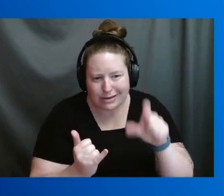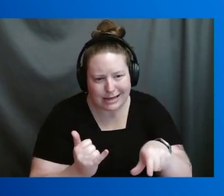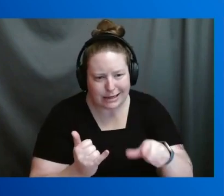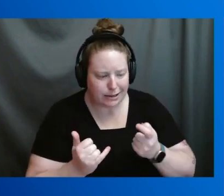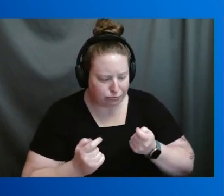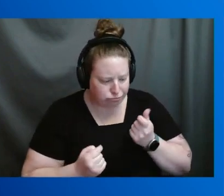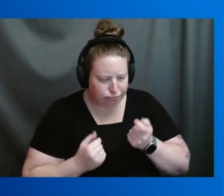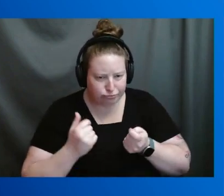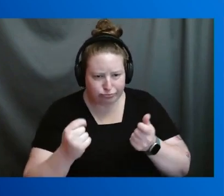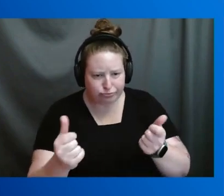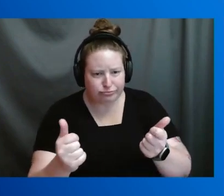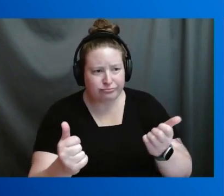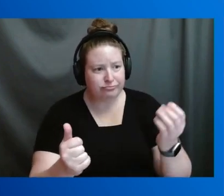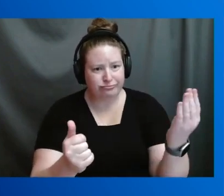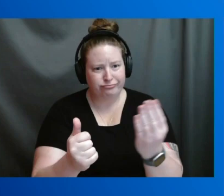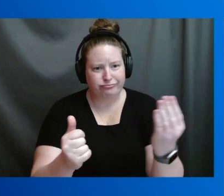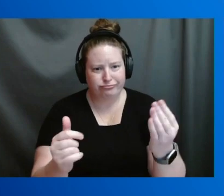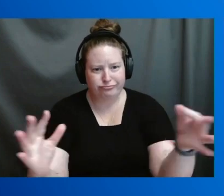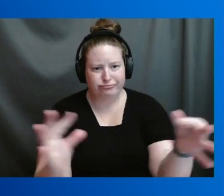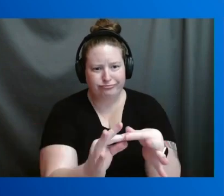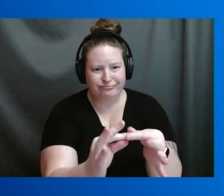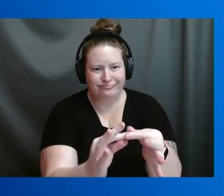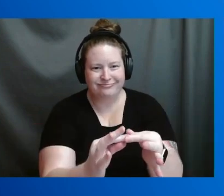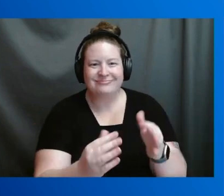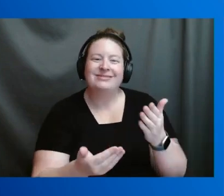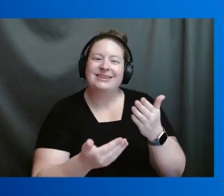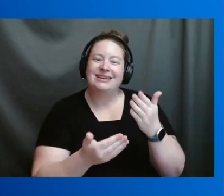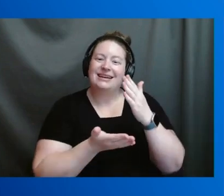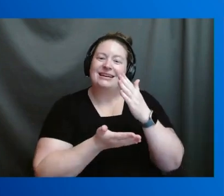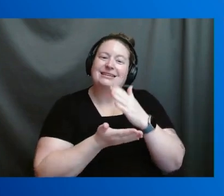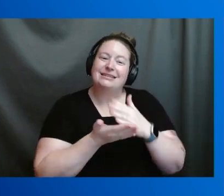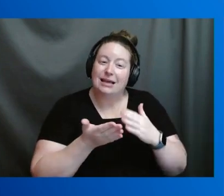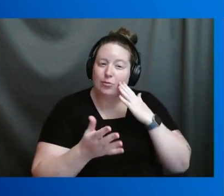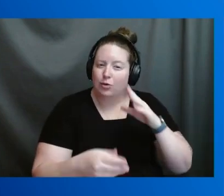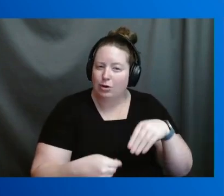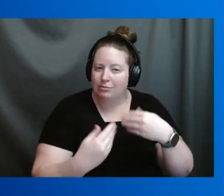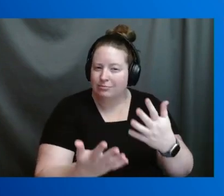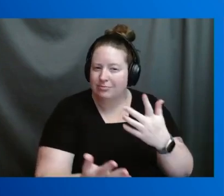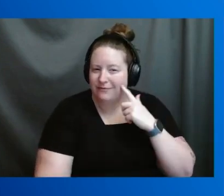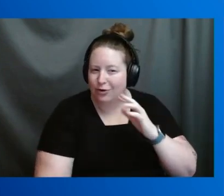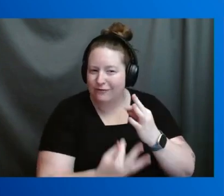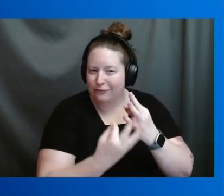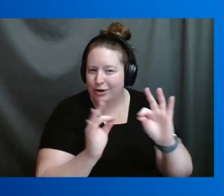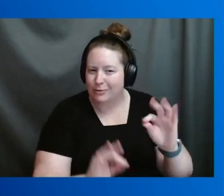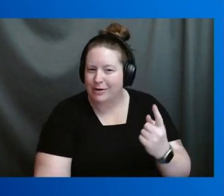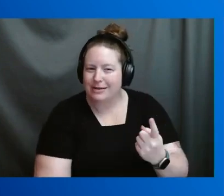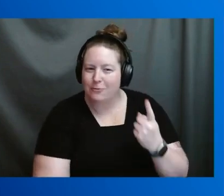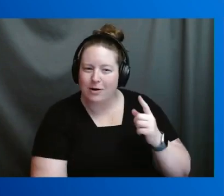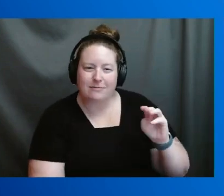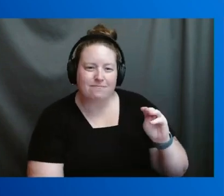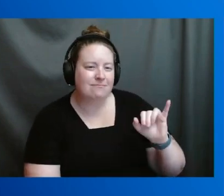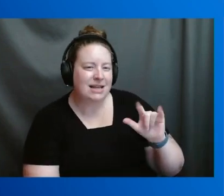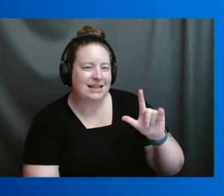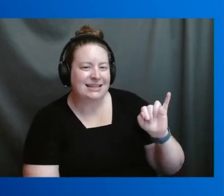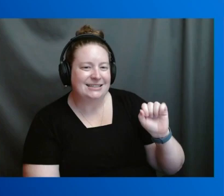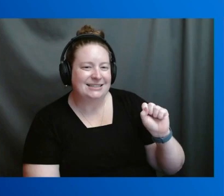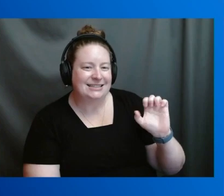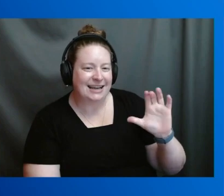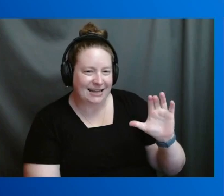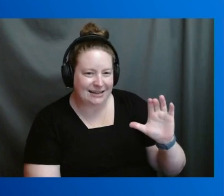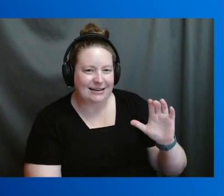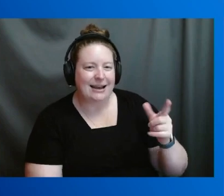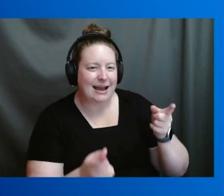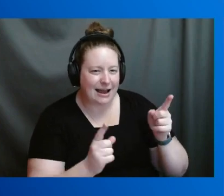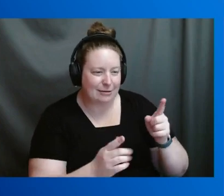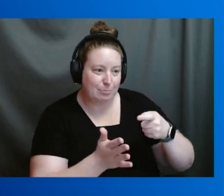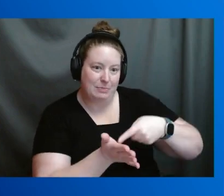comes in. Some of those we'll give you for free when the 1 millisecond billing kind of thing rolls around, but others, a constant exercise of optimization is